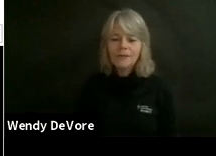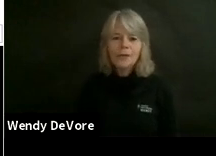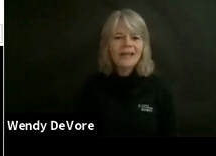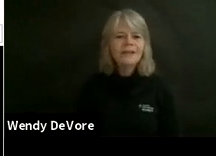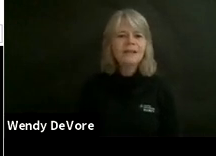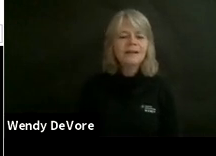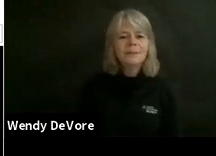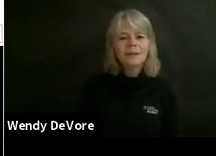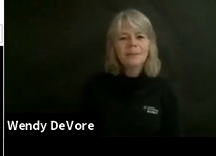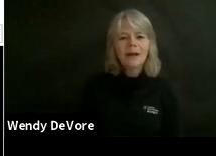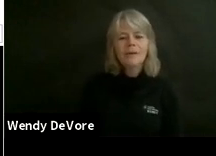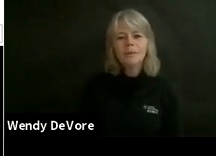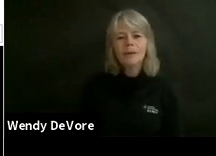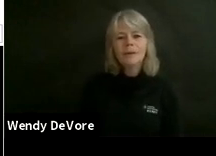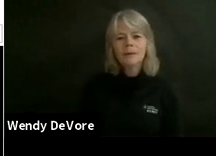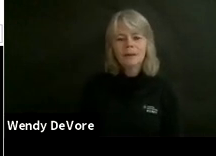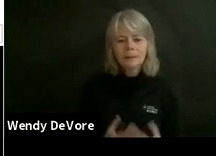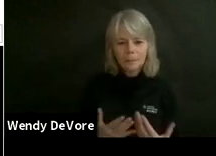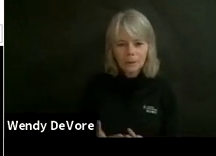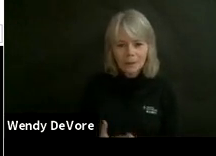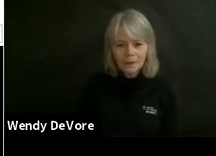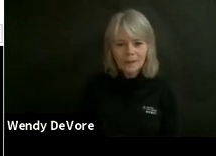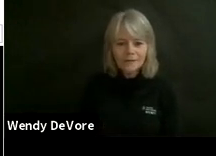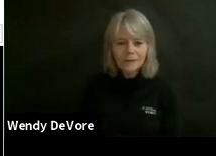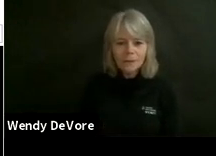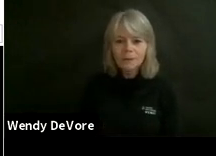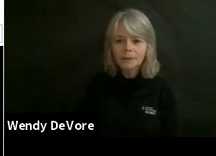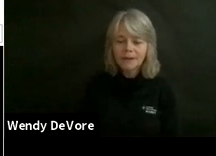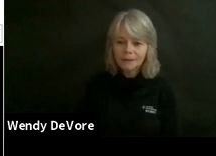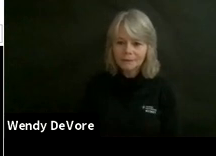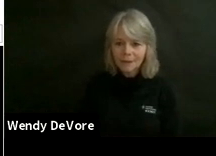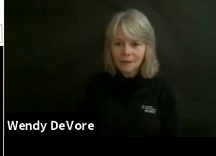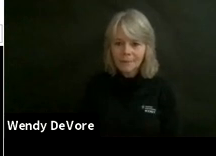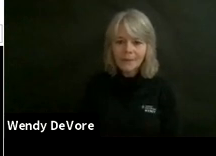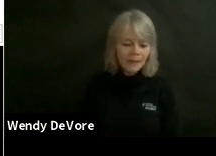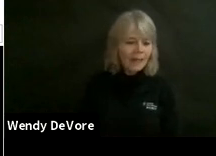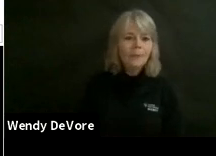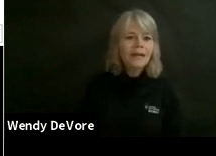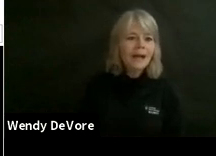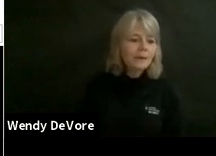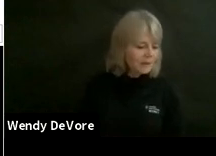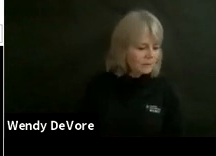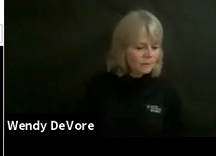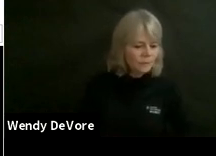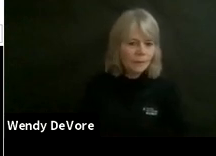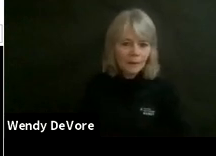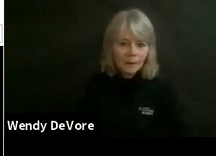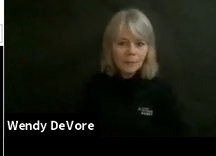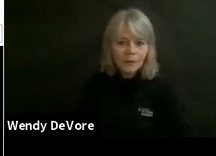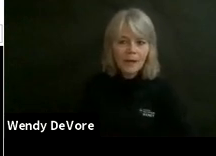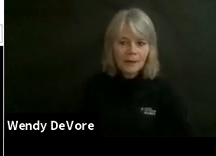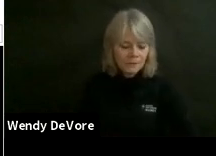Okay, so that's a little bit about when working with an individual who is hard of hearing. I would now like to